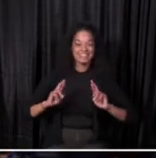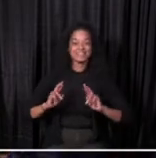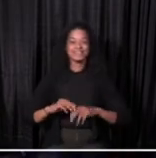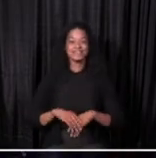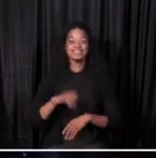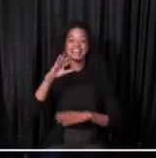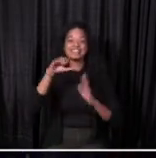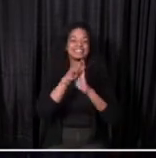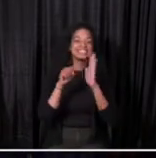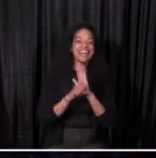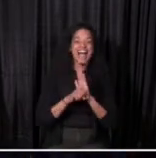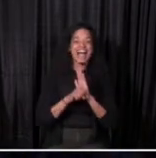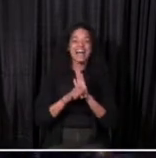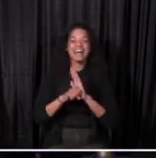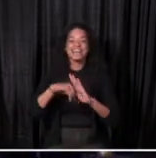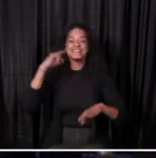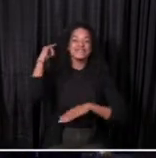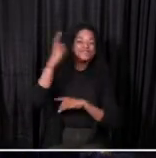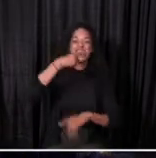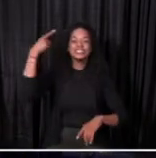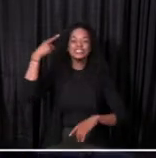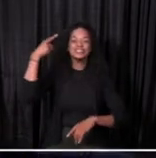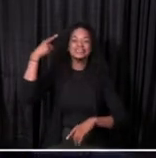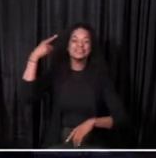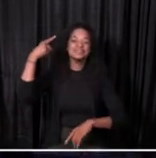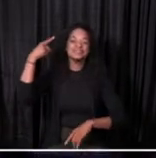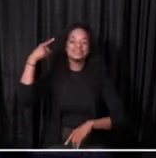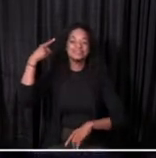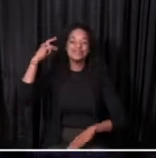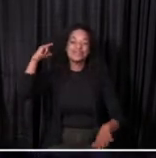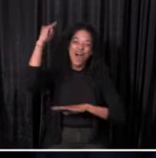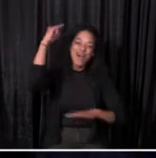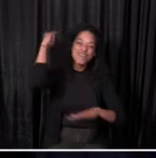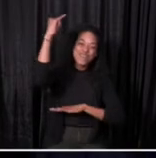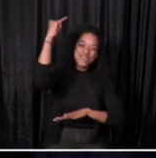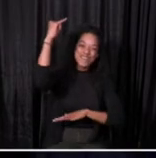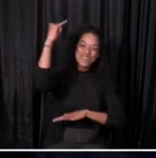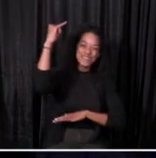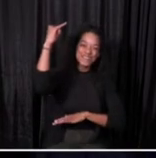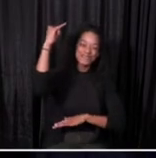Sac State is number one. Stingers